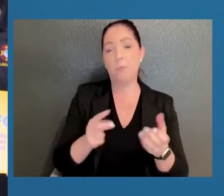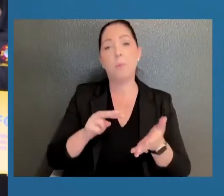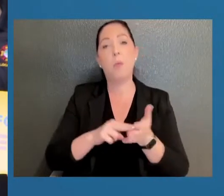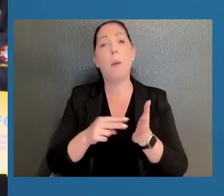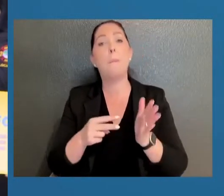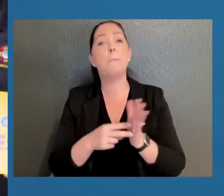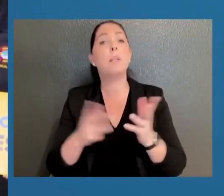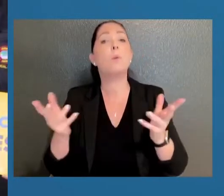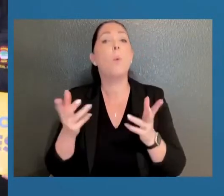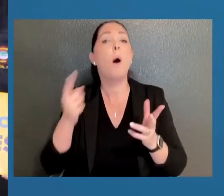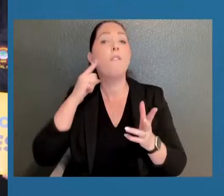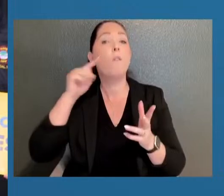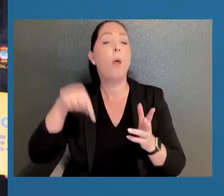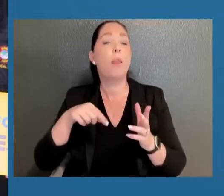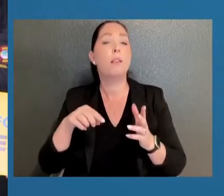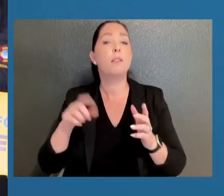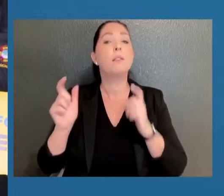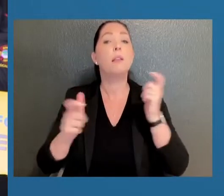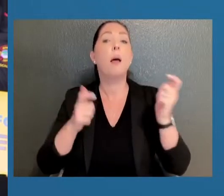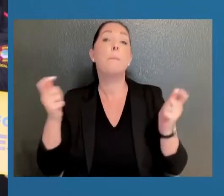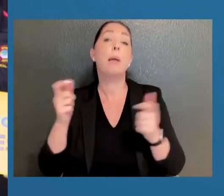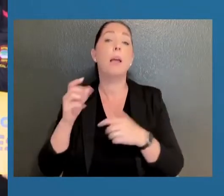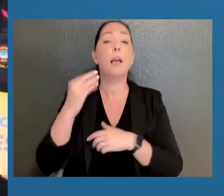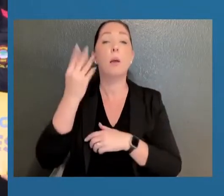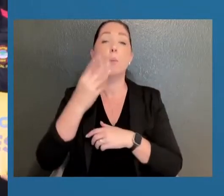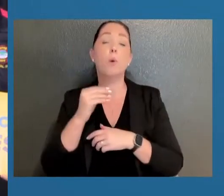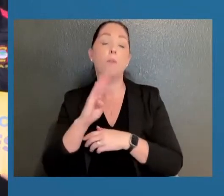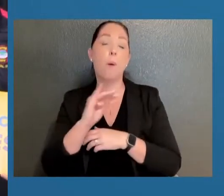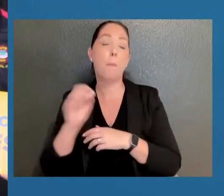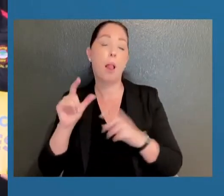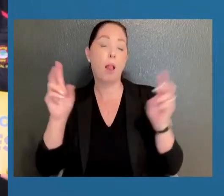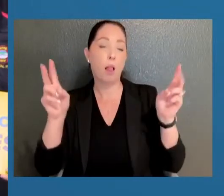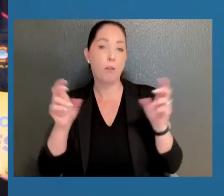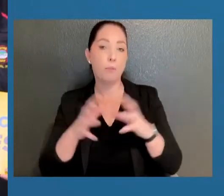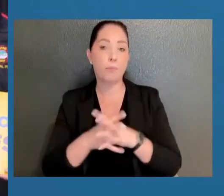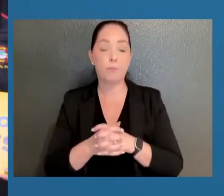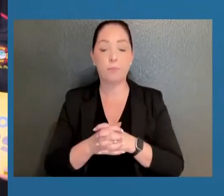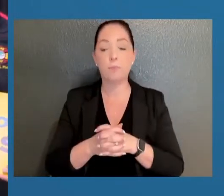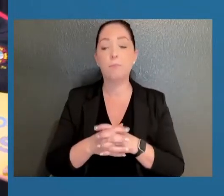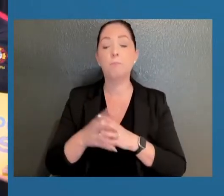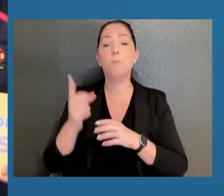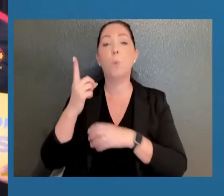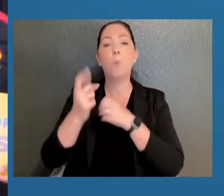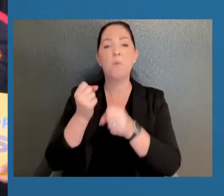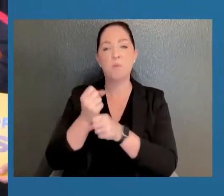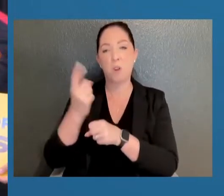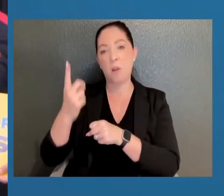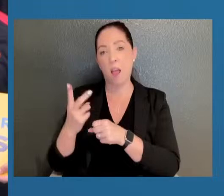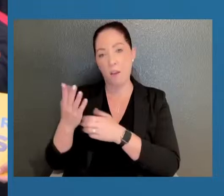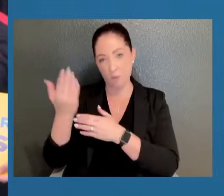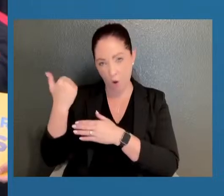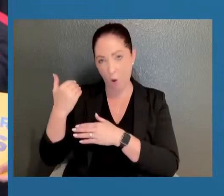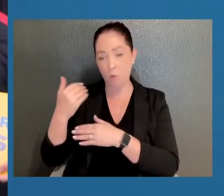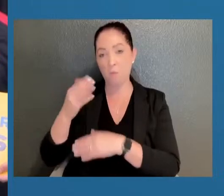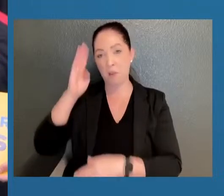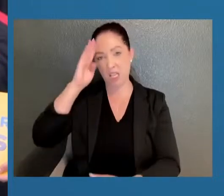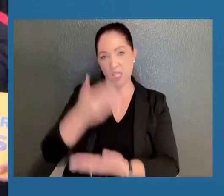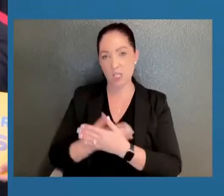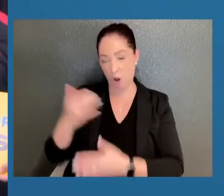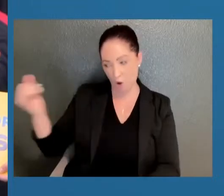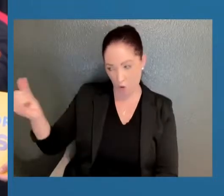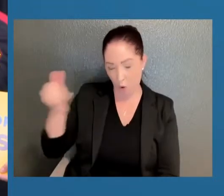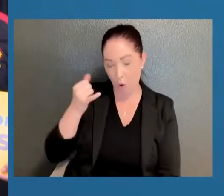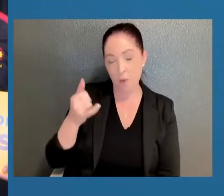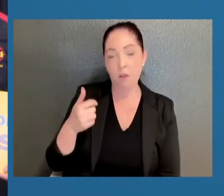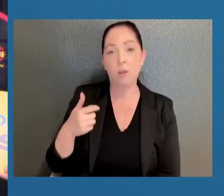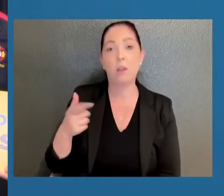bill. I got a call from my son about 1.5 years ago, and he called me in an emergency. I was on my way to work.